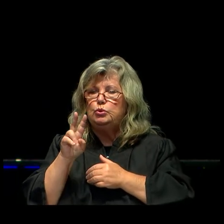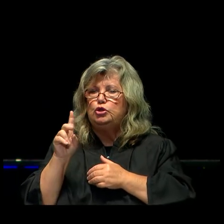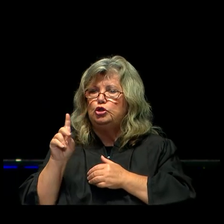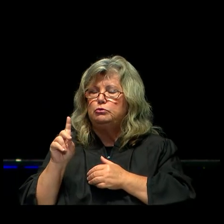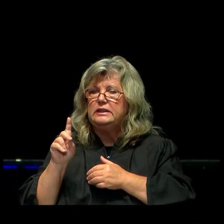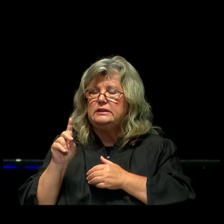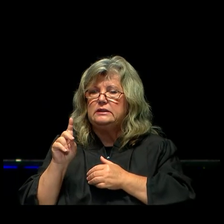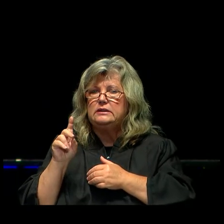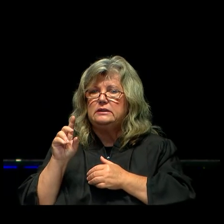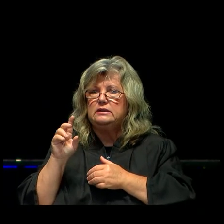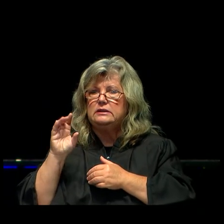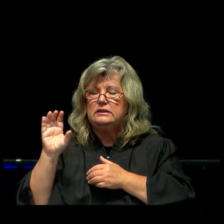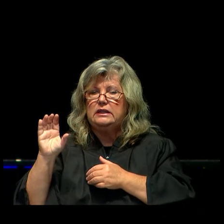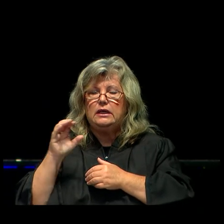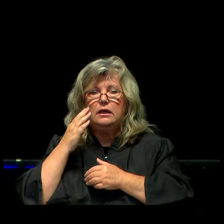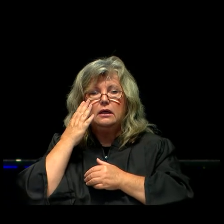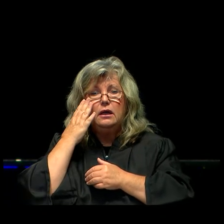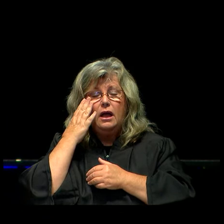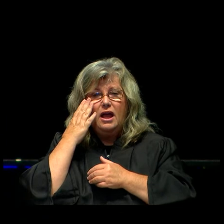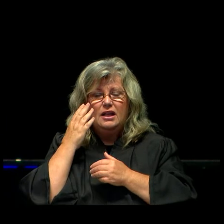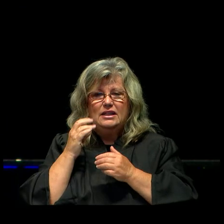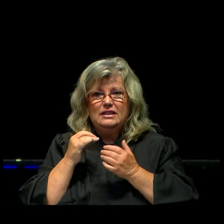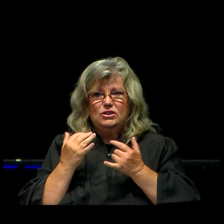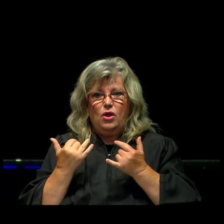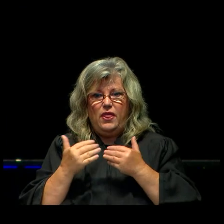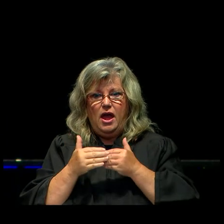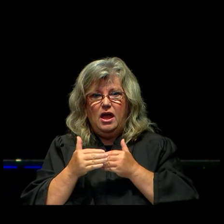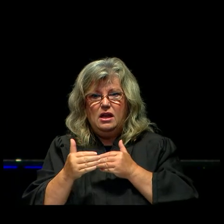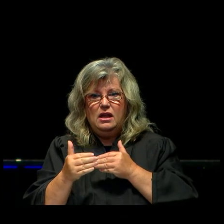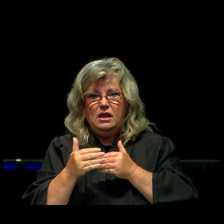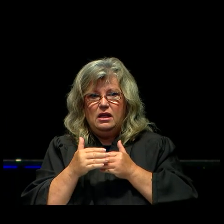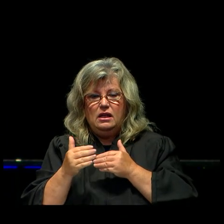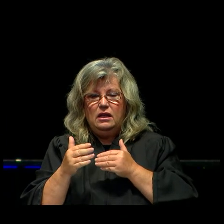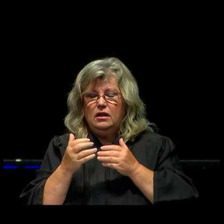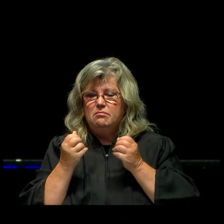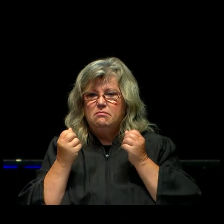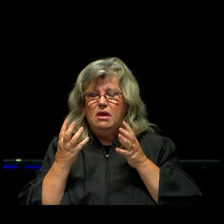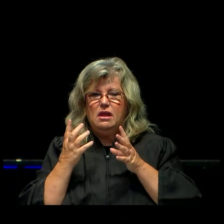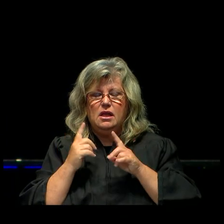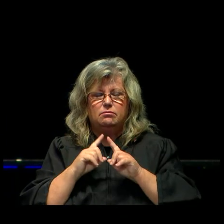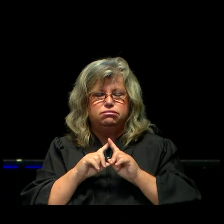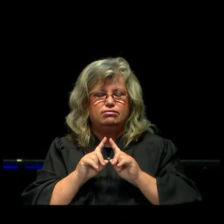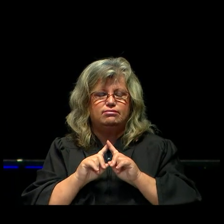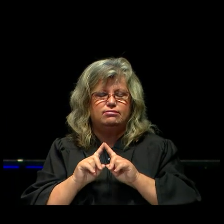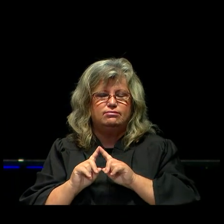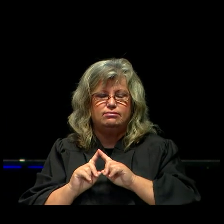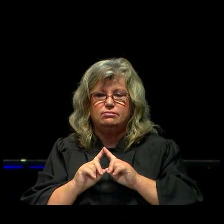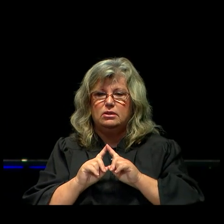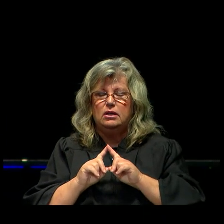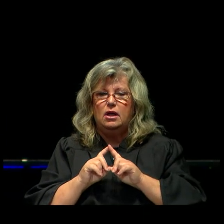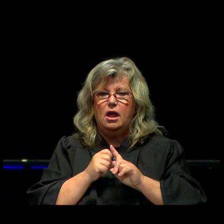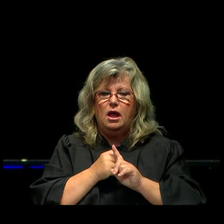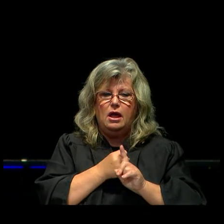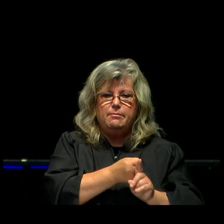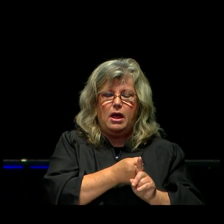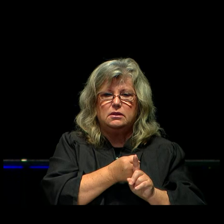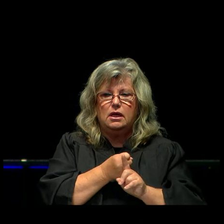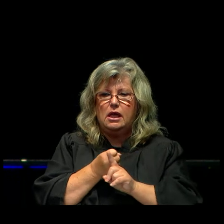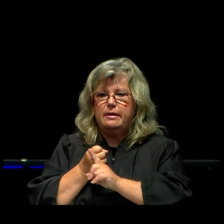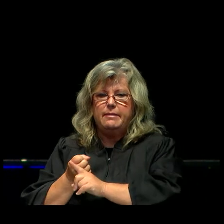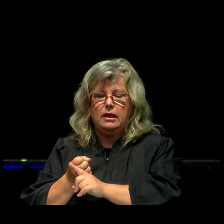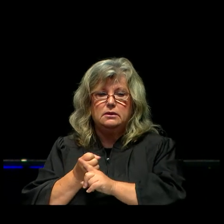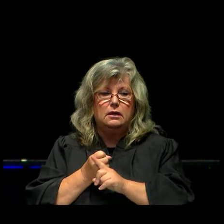all now confronting, there are just a whole variety, whole nested variety of impacts,